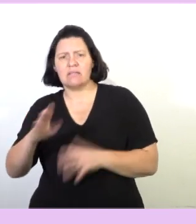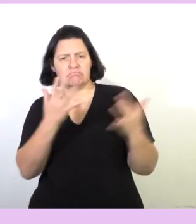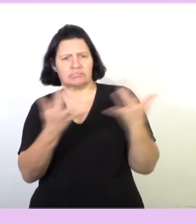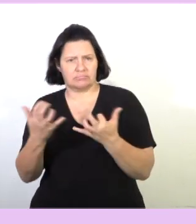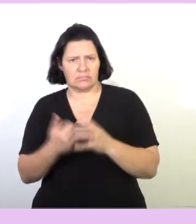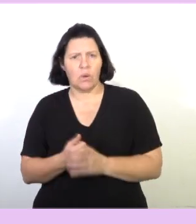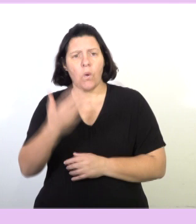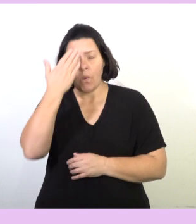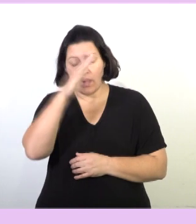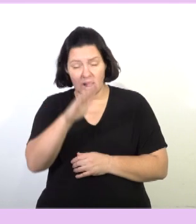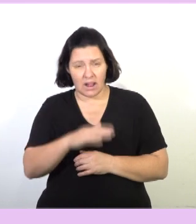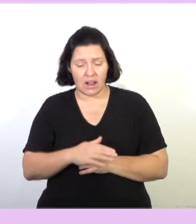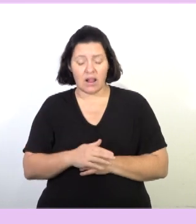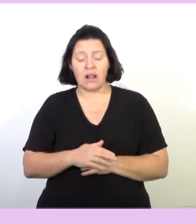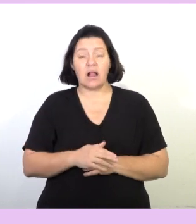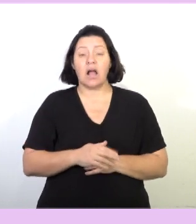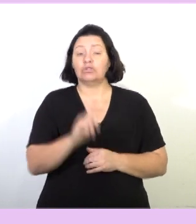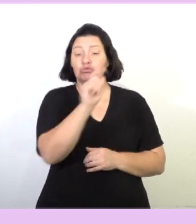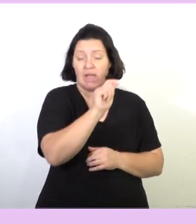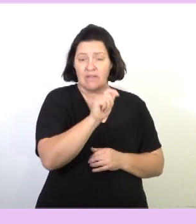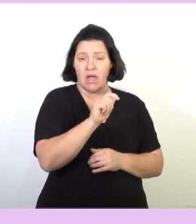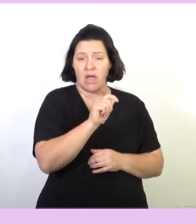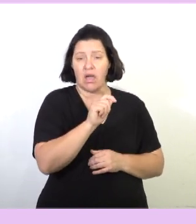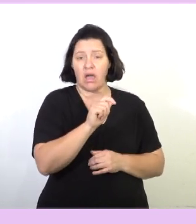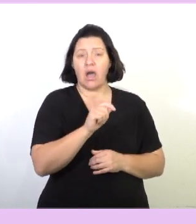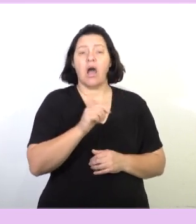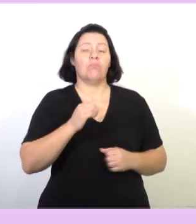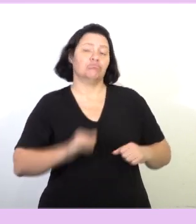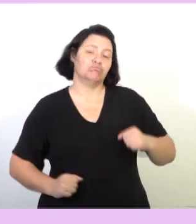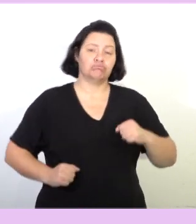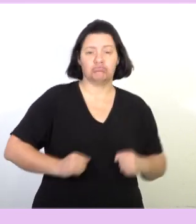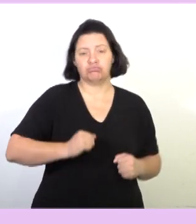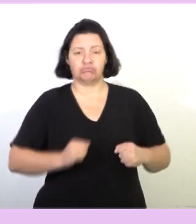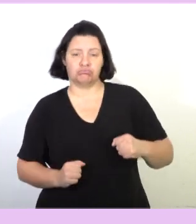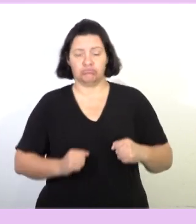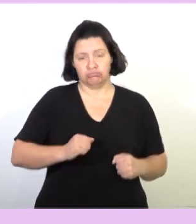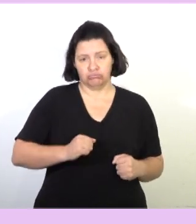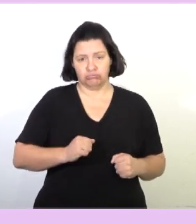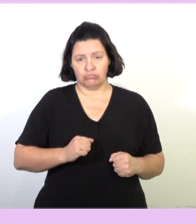the given scenario, we know that Trevor walks 140